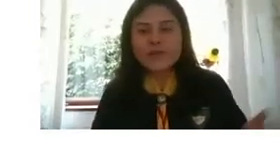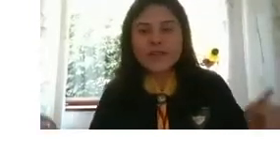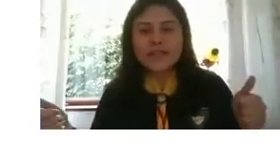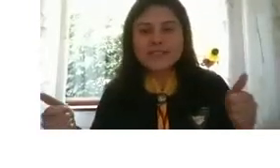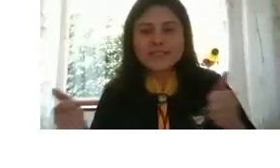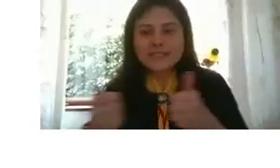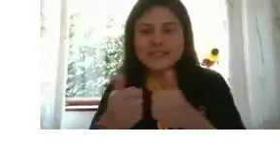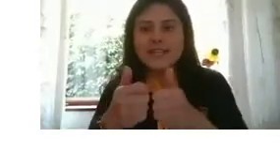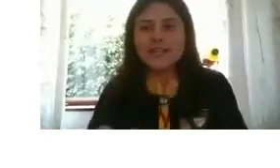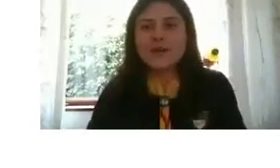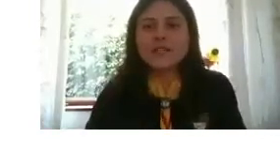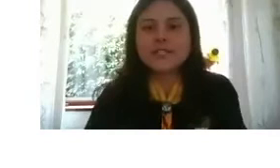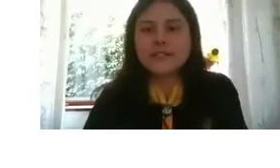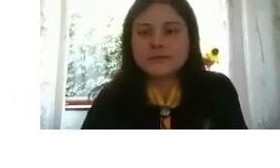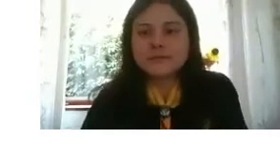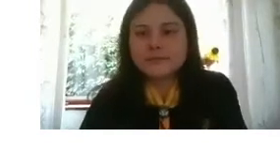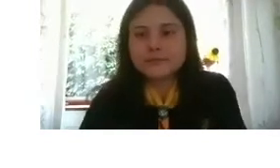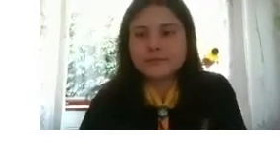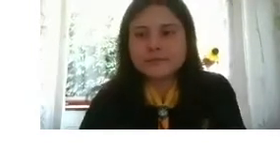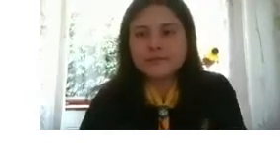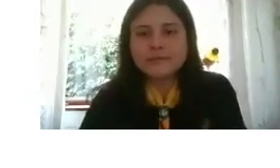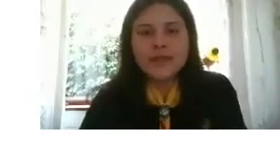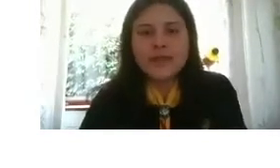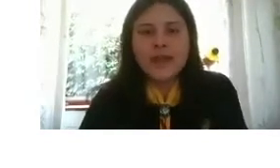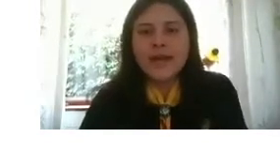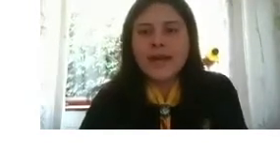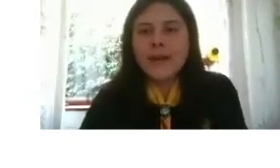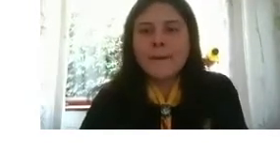I hope that answers the question.